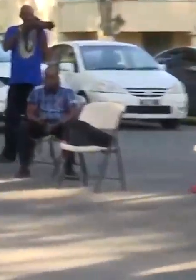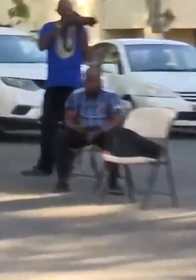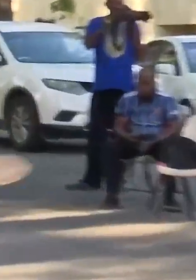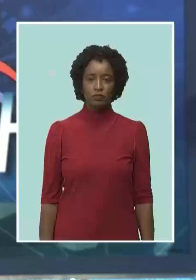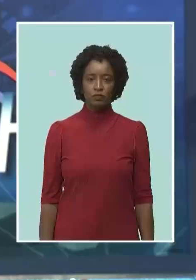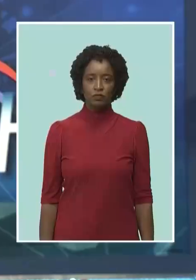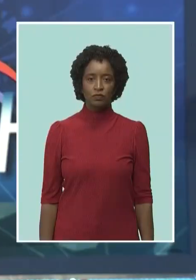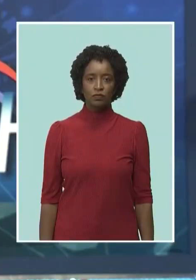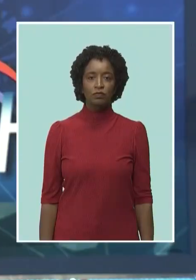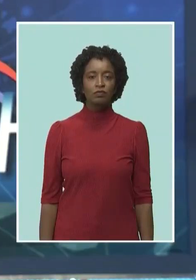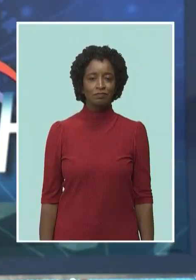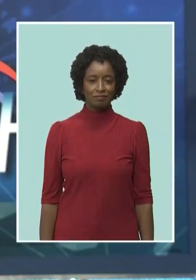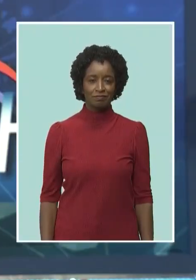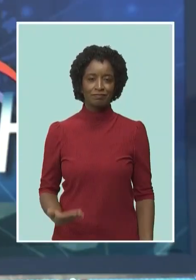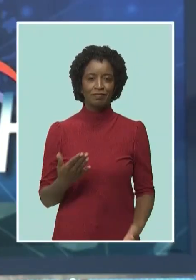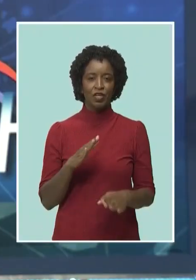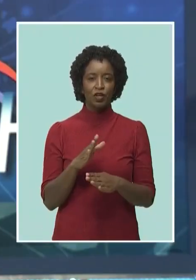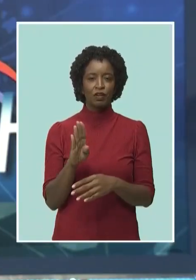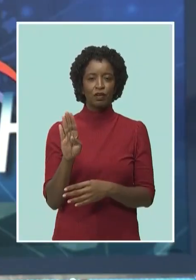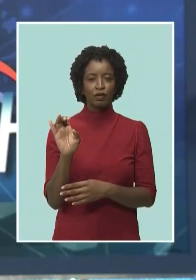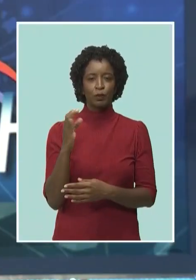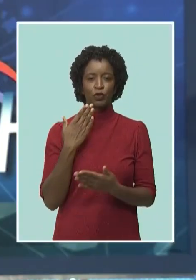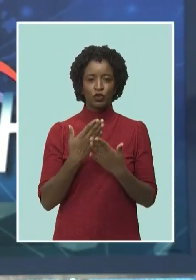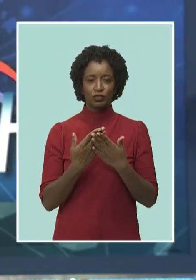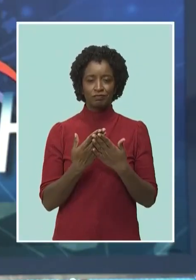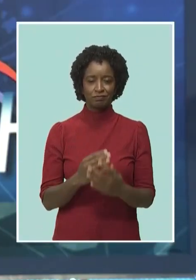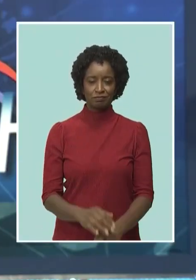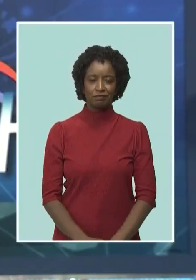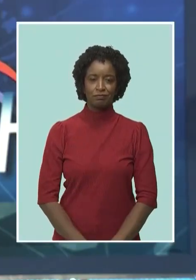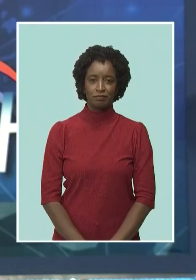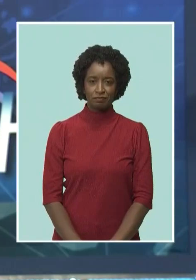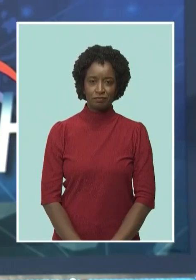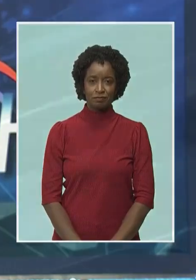21-10. That's our news. Good night and be good.